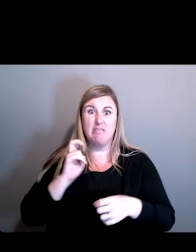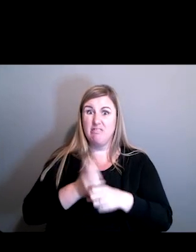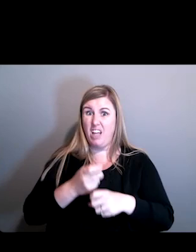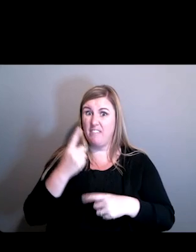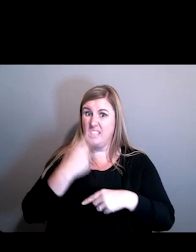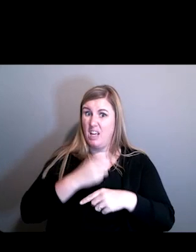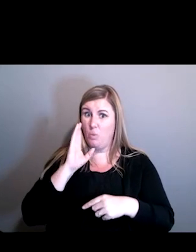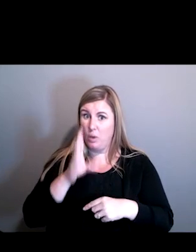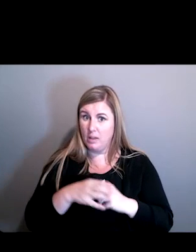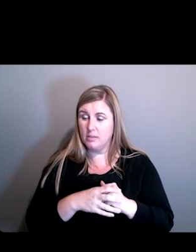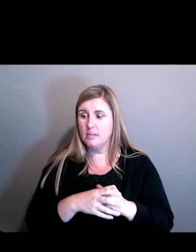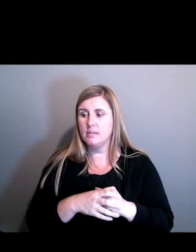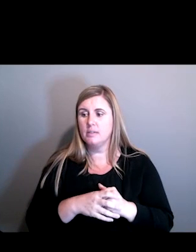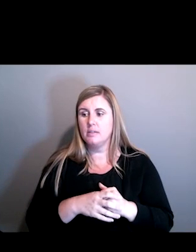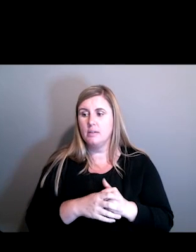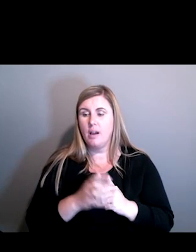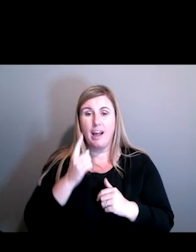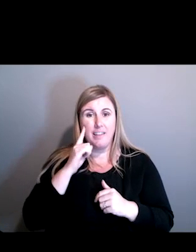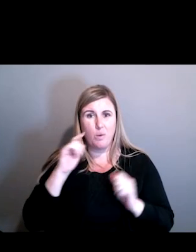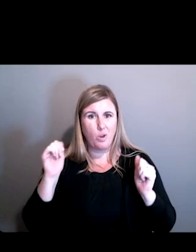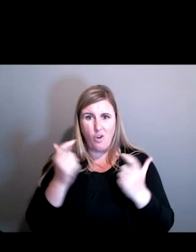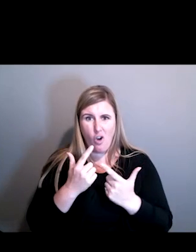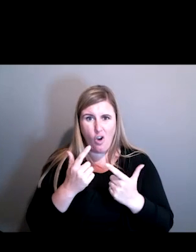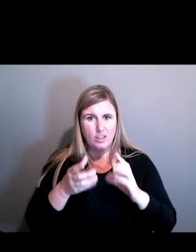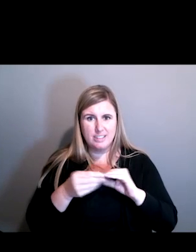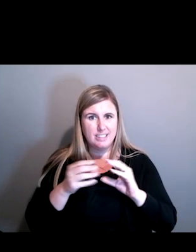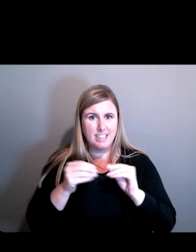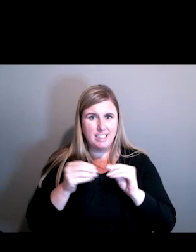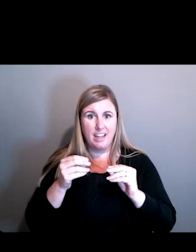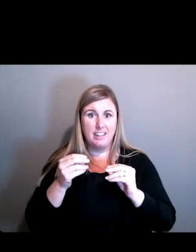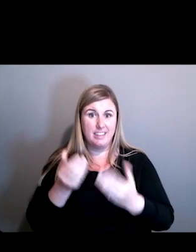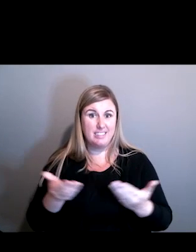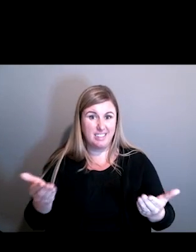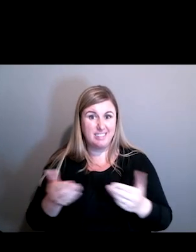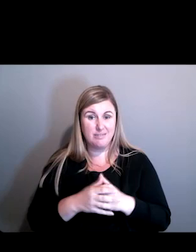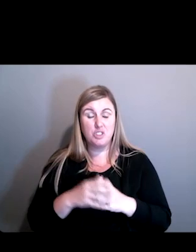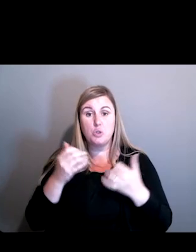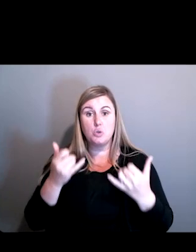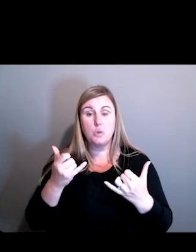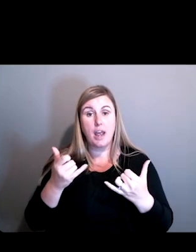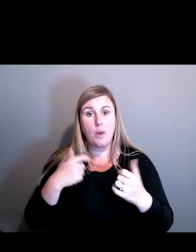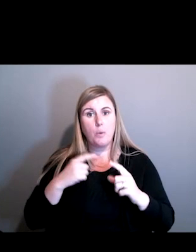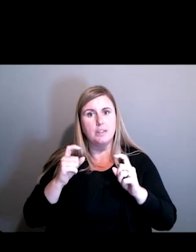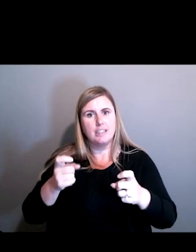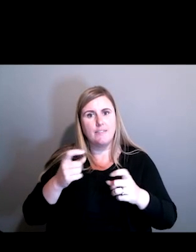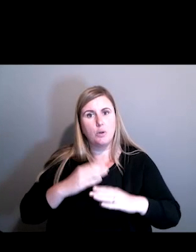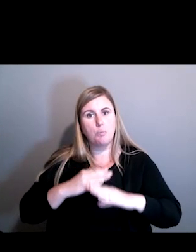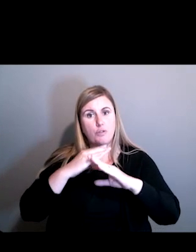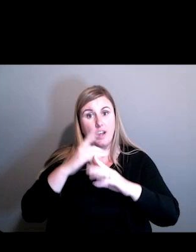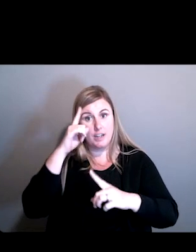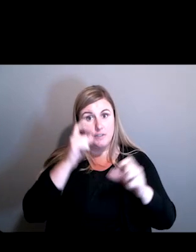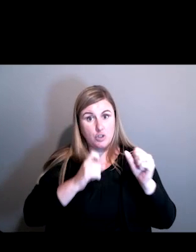tough one. Um, I think we have all said these things. So today we want to give you